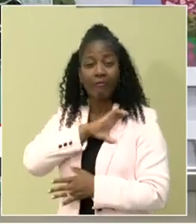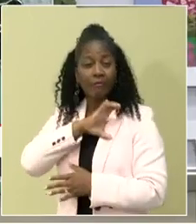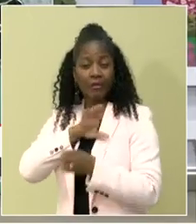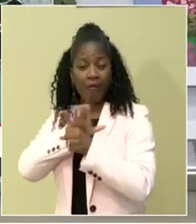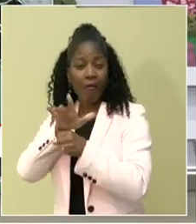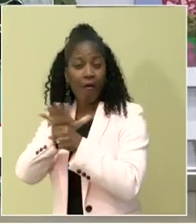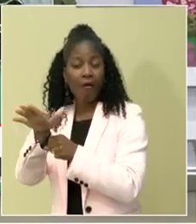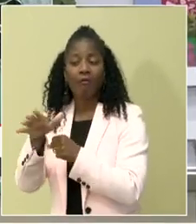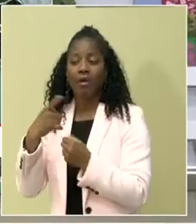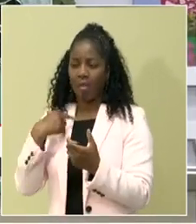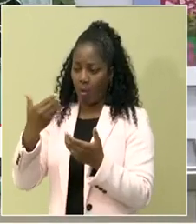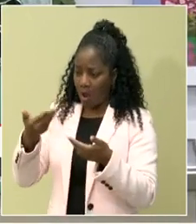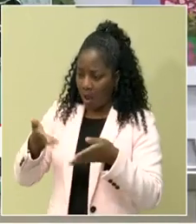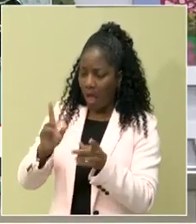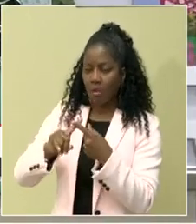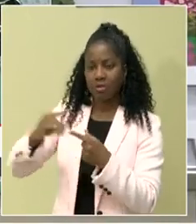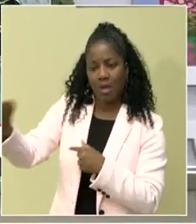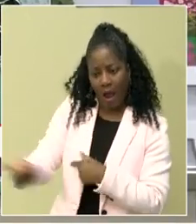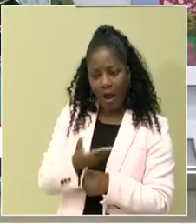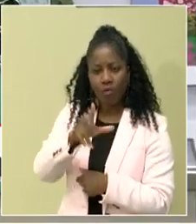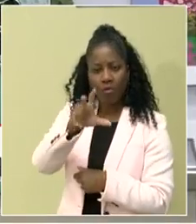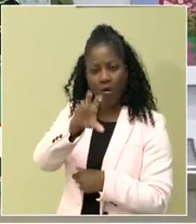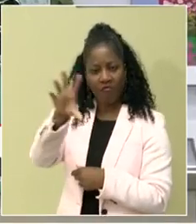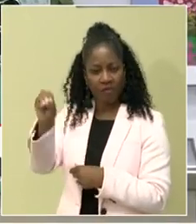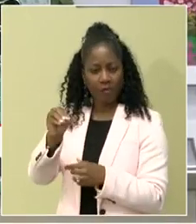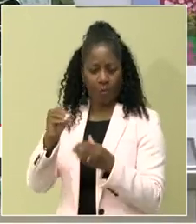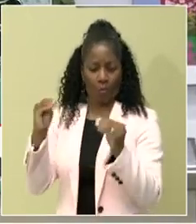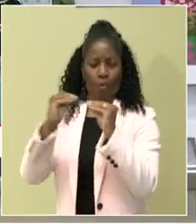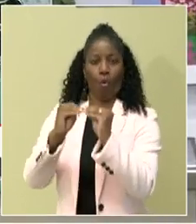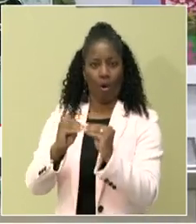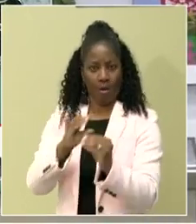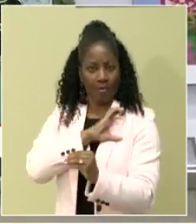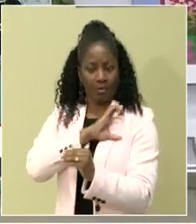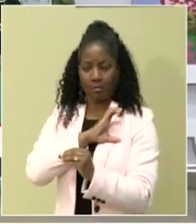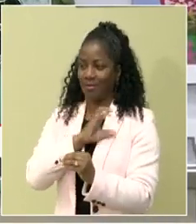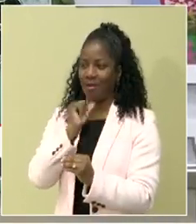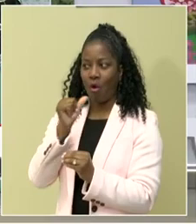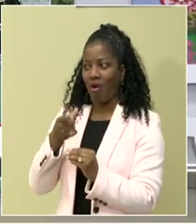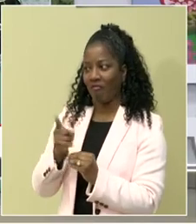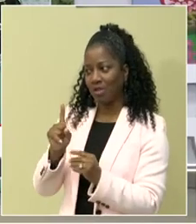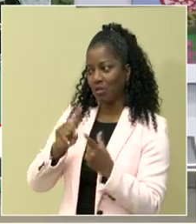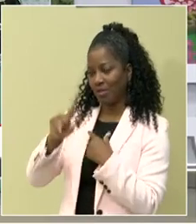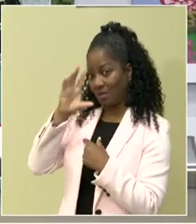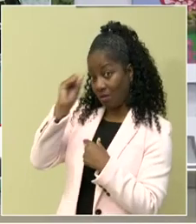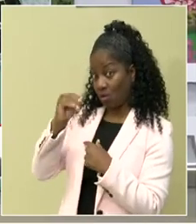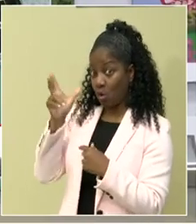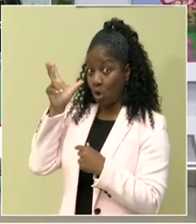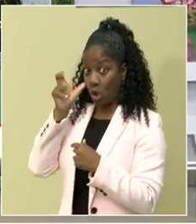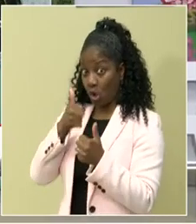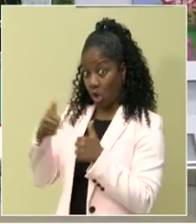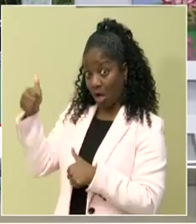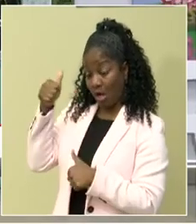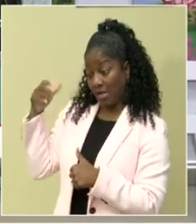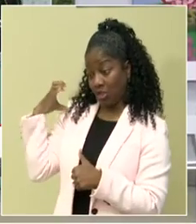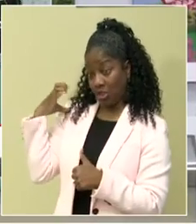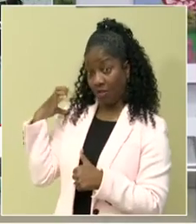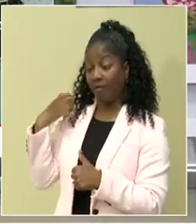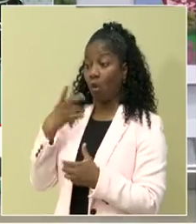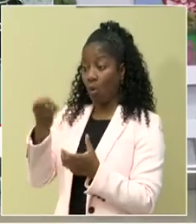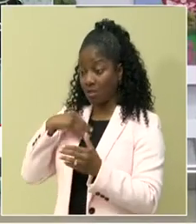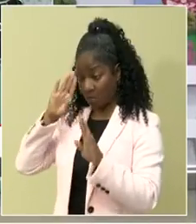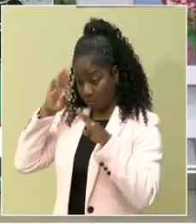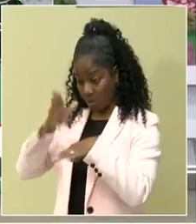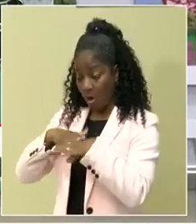to hire 350 more police officers. And no offense to the gentleman, you heard the chief. He wants to concentrate on